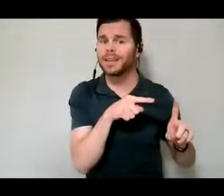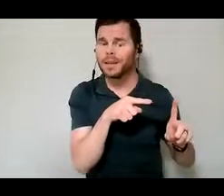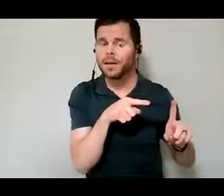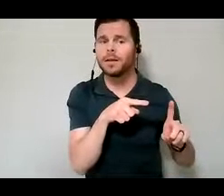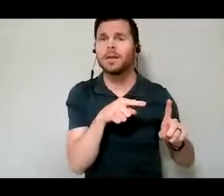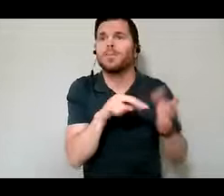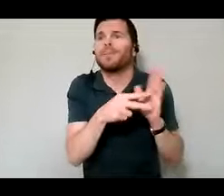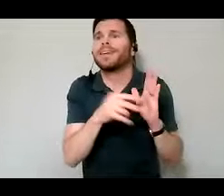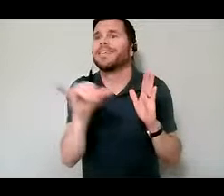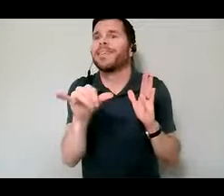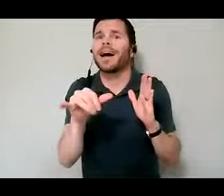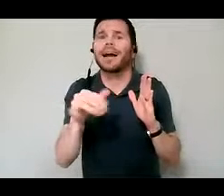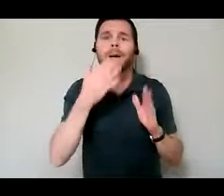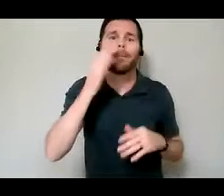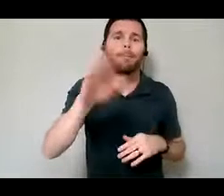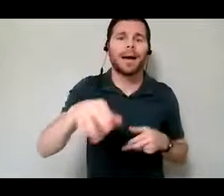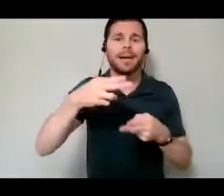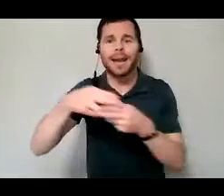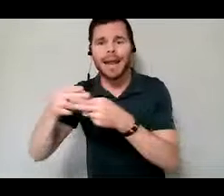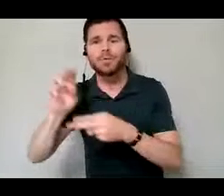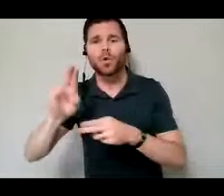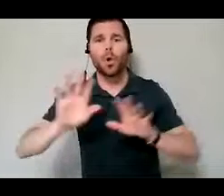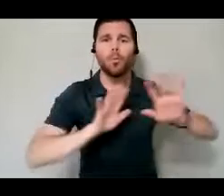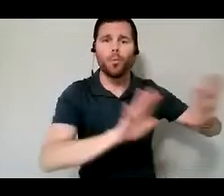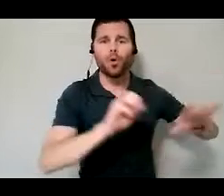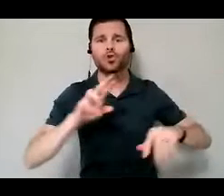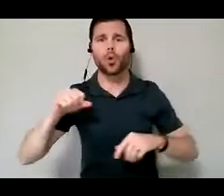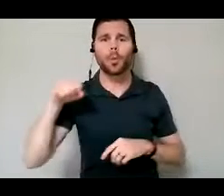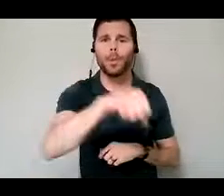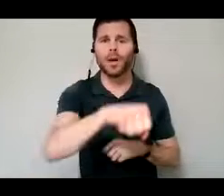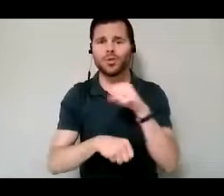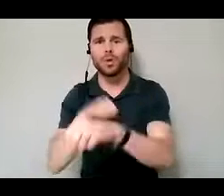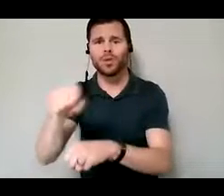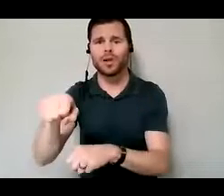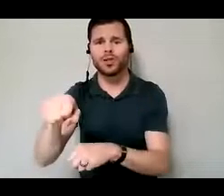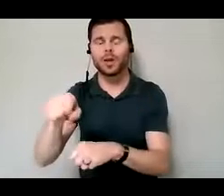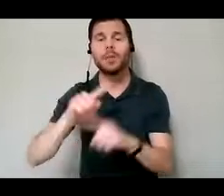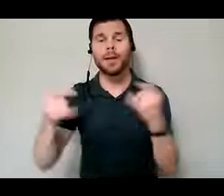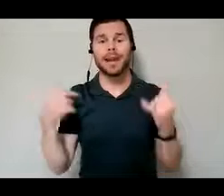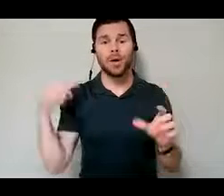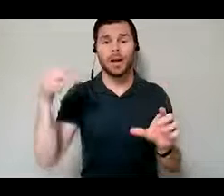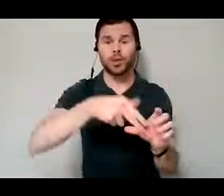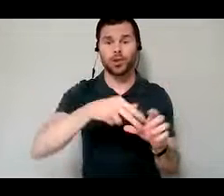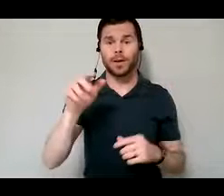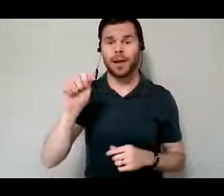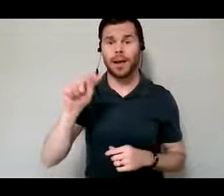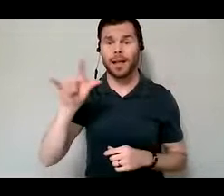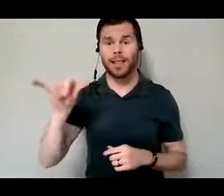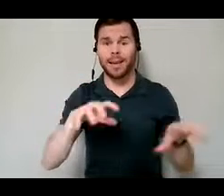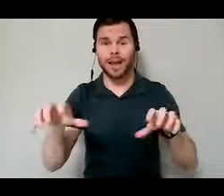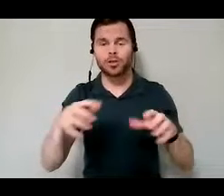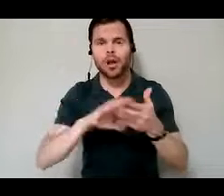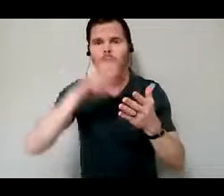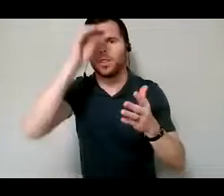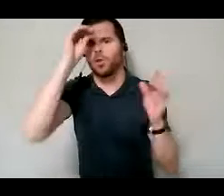mean names or they pushed you around or punched you. Now that I joined Ally Action, I know so much more, and now I can